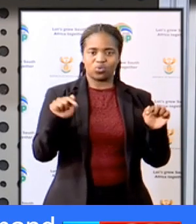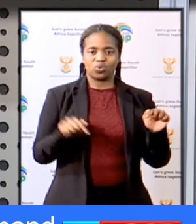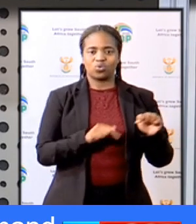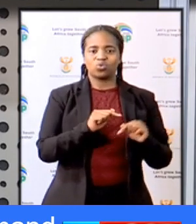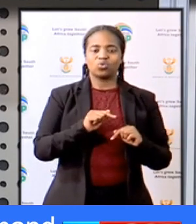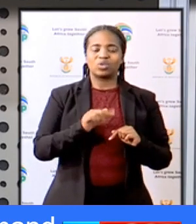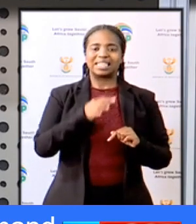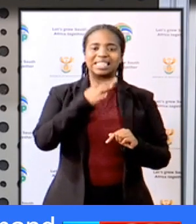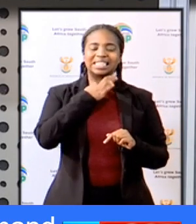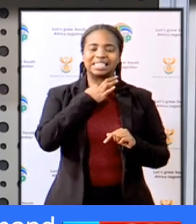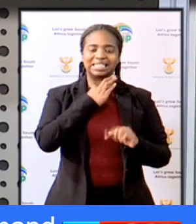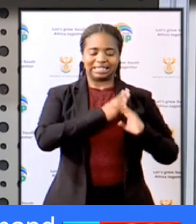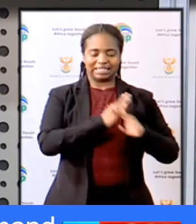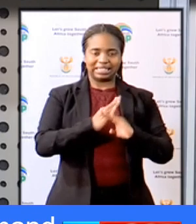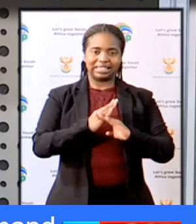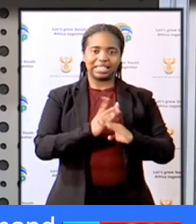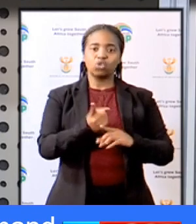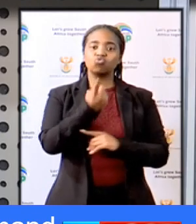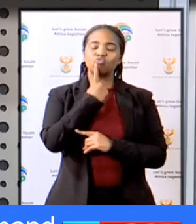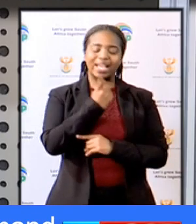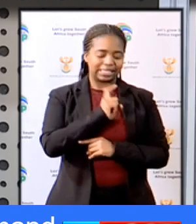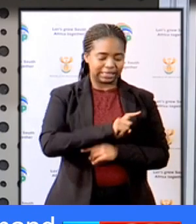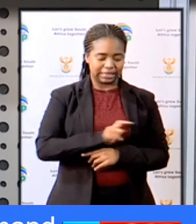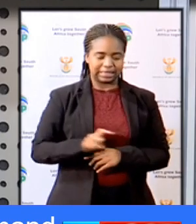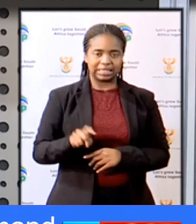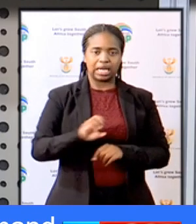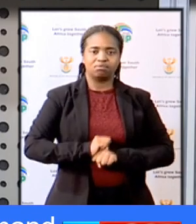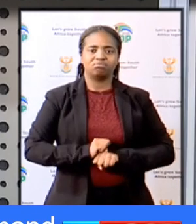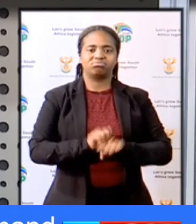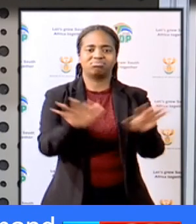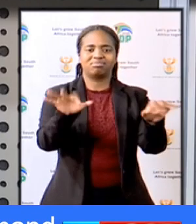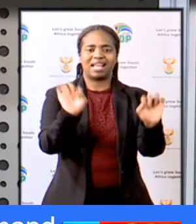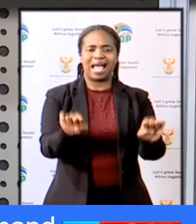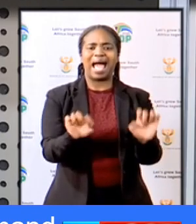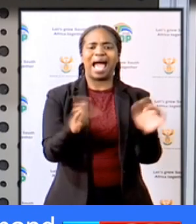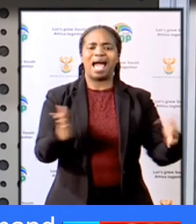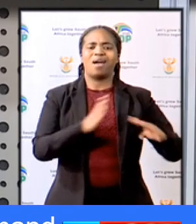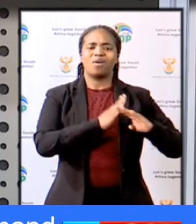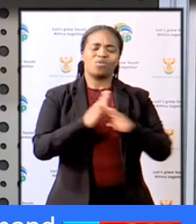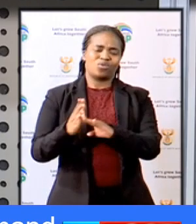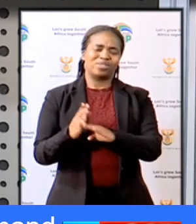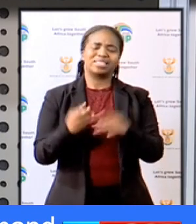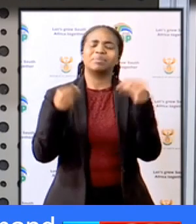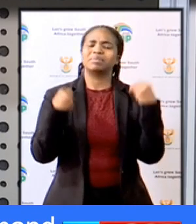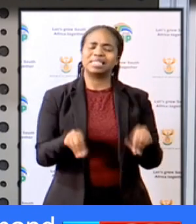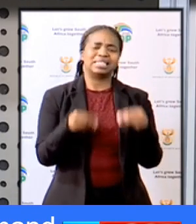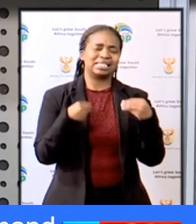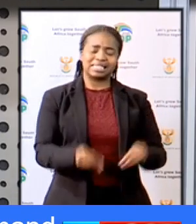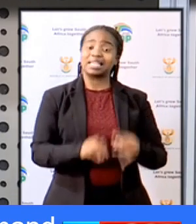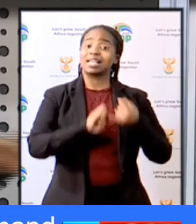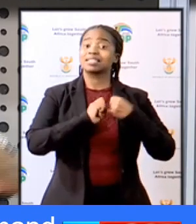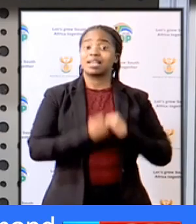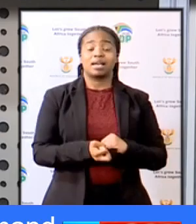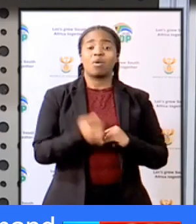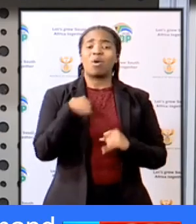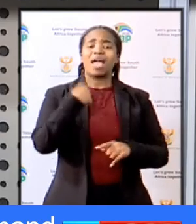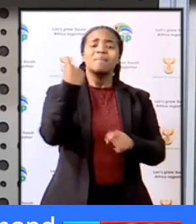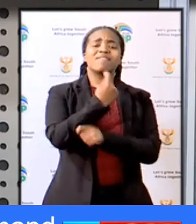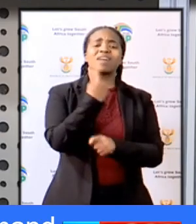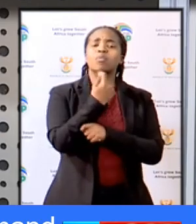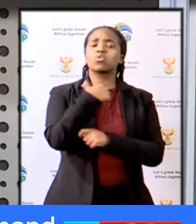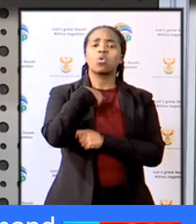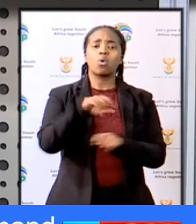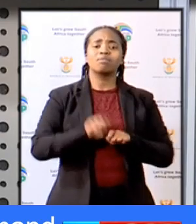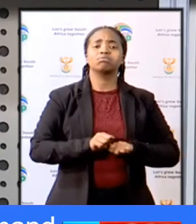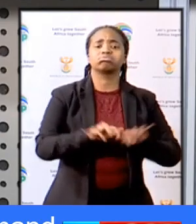risk of these hotspots transferring the disease to the non-hotspots in the various rural areas of